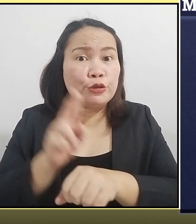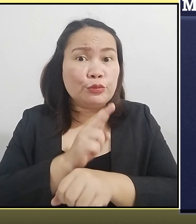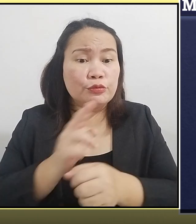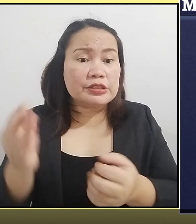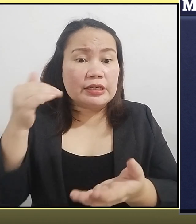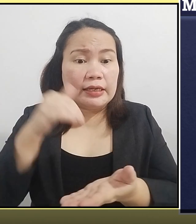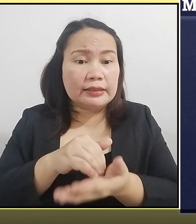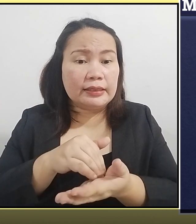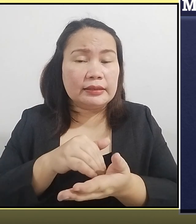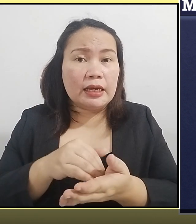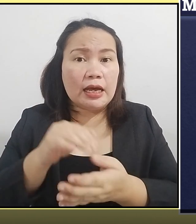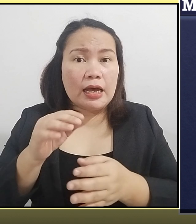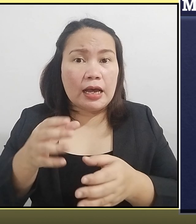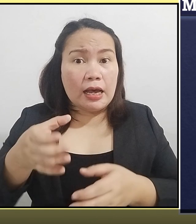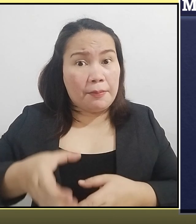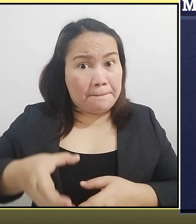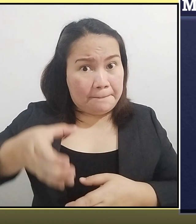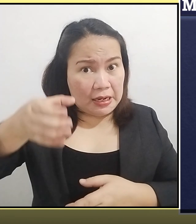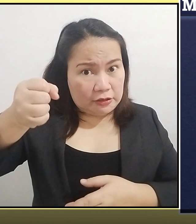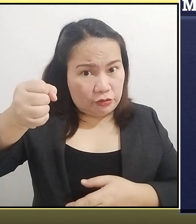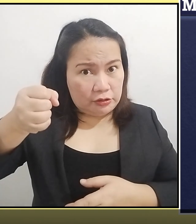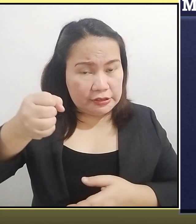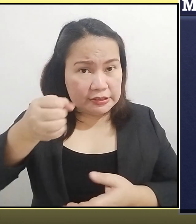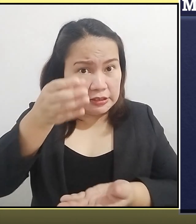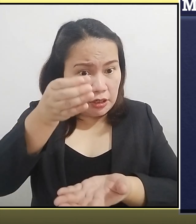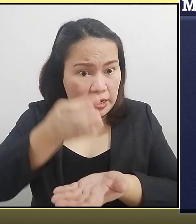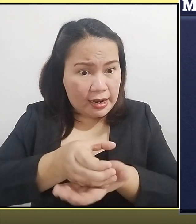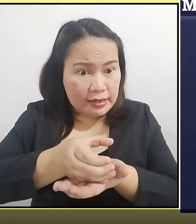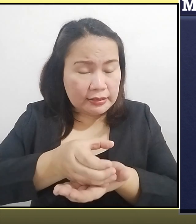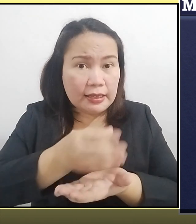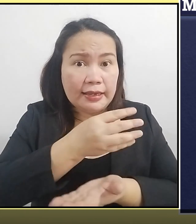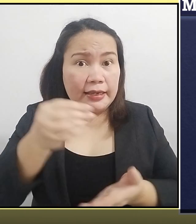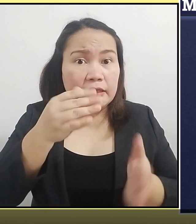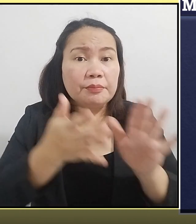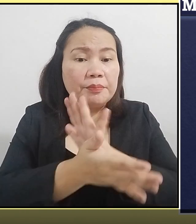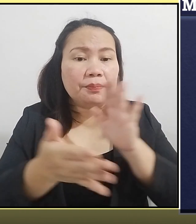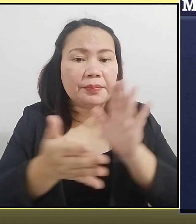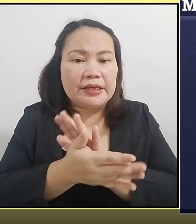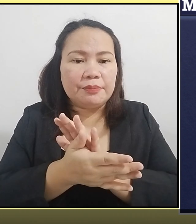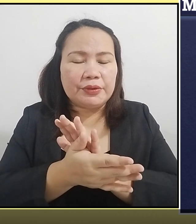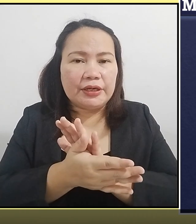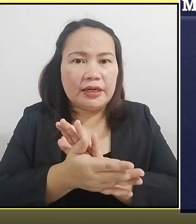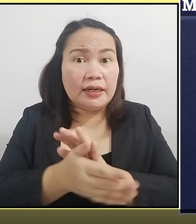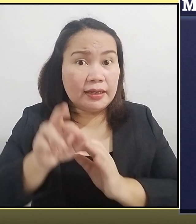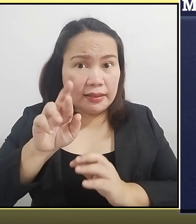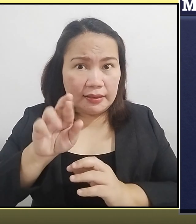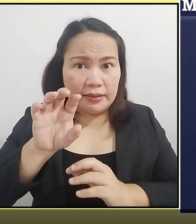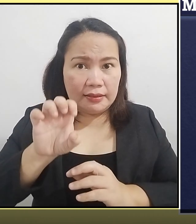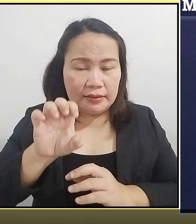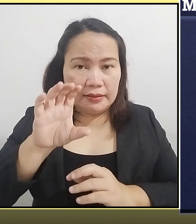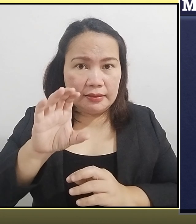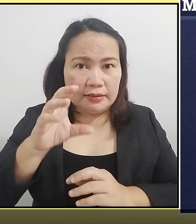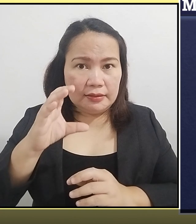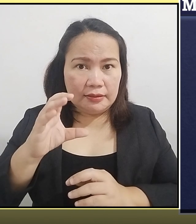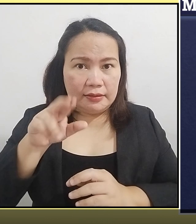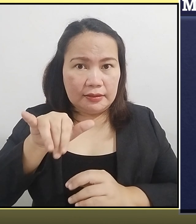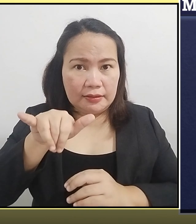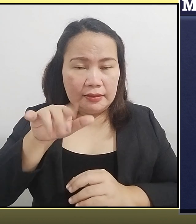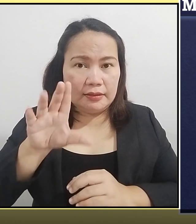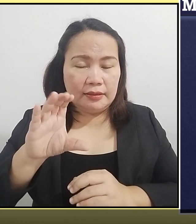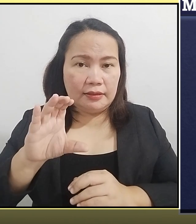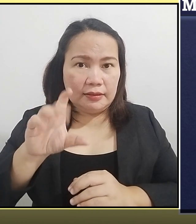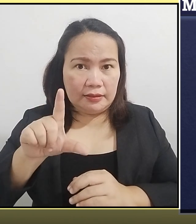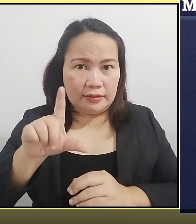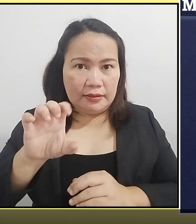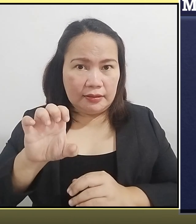by recycling bottles, cans, and paper, this is your P. What will happen? It will help you